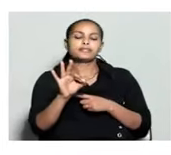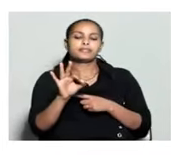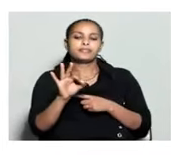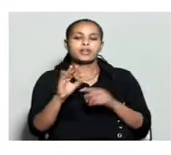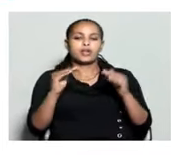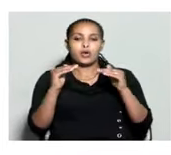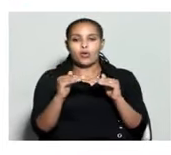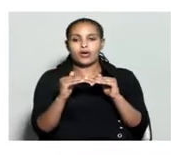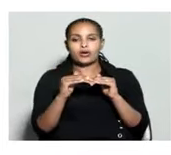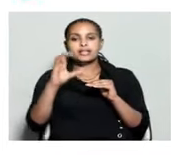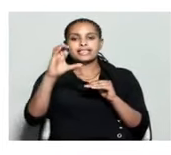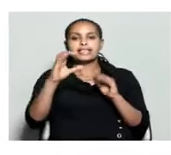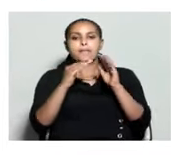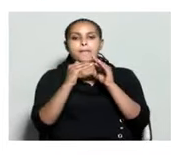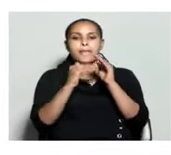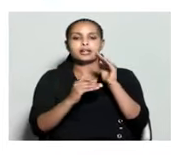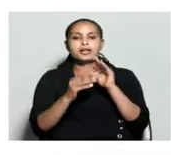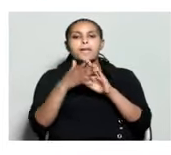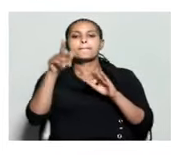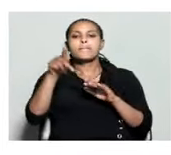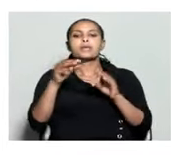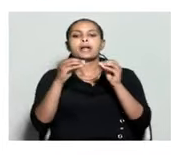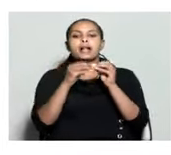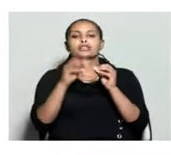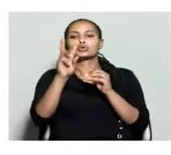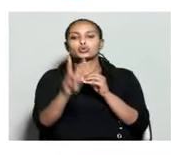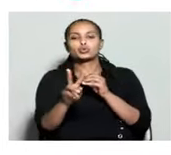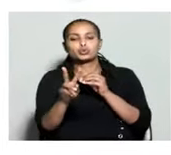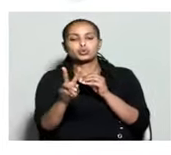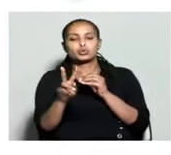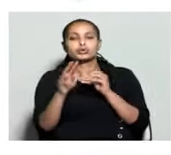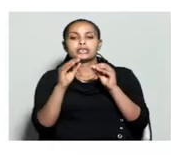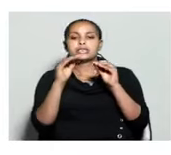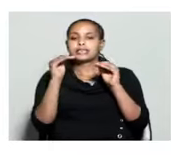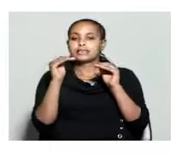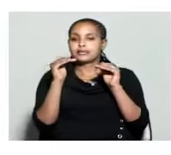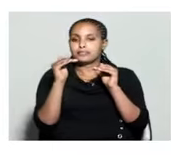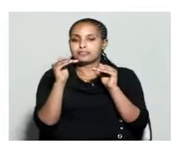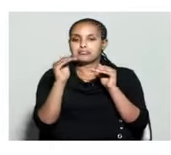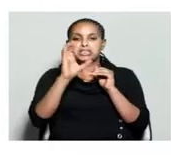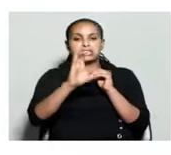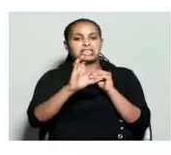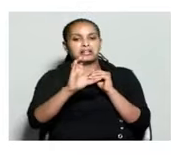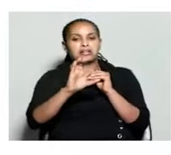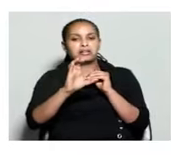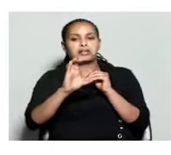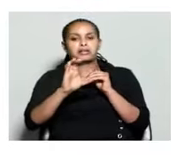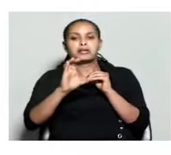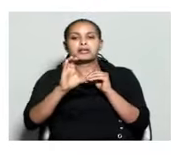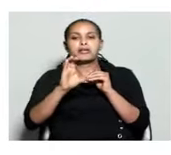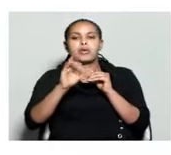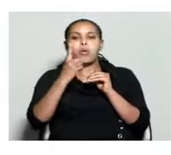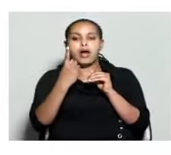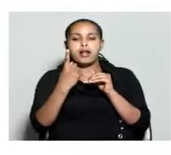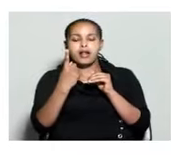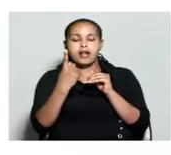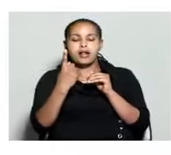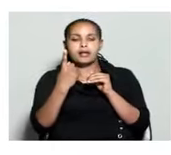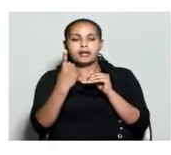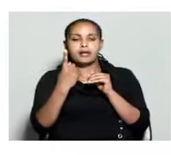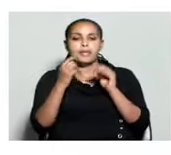F equal C minus P plus 2. C here is 1 minus